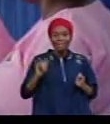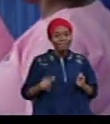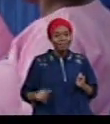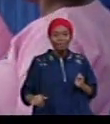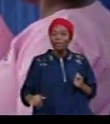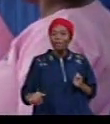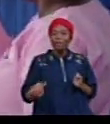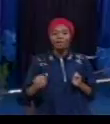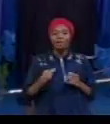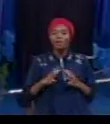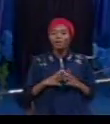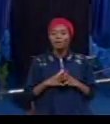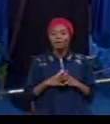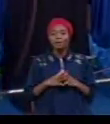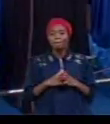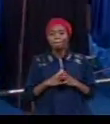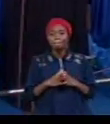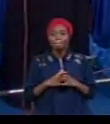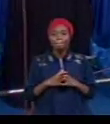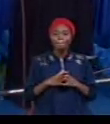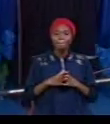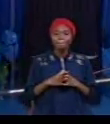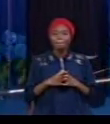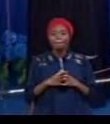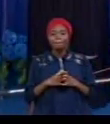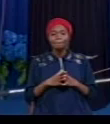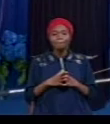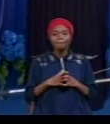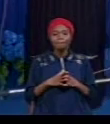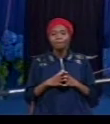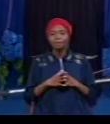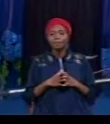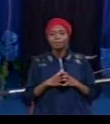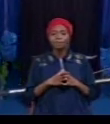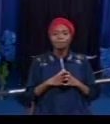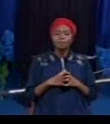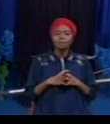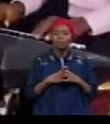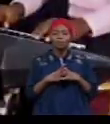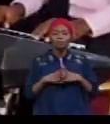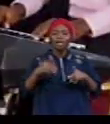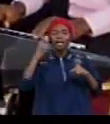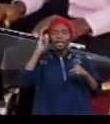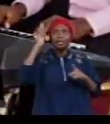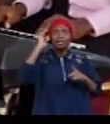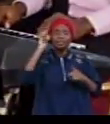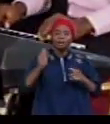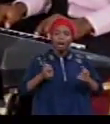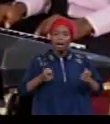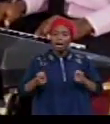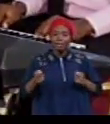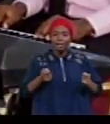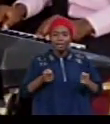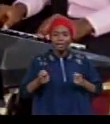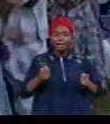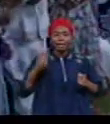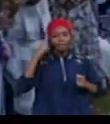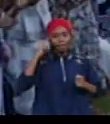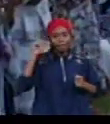forevermore. Jesus shall reign. He shall reign. He shall reign. He shall reign